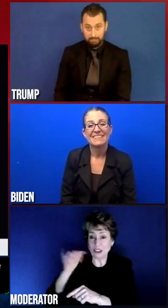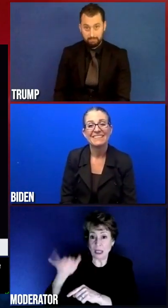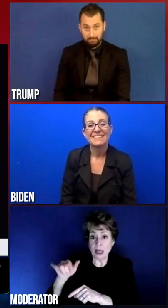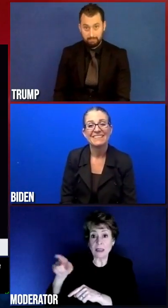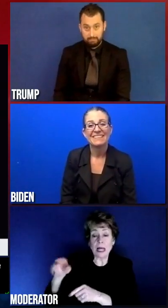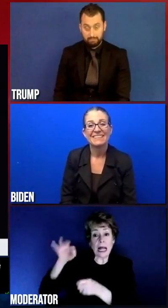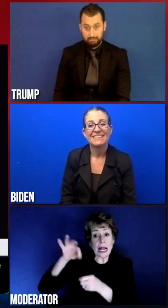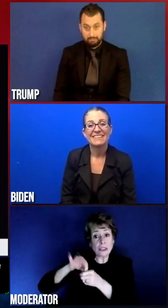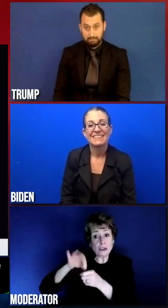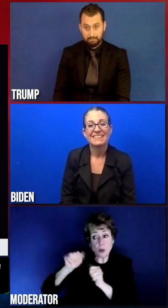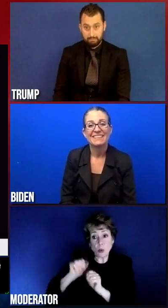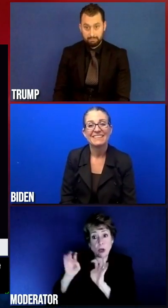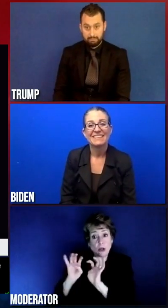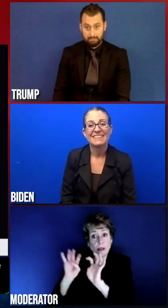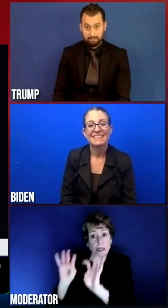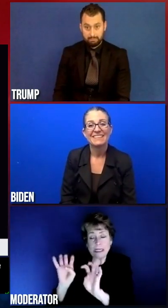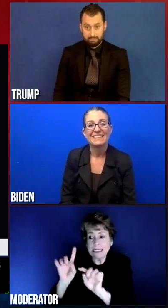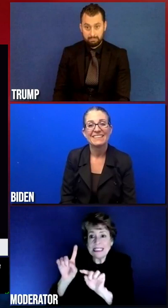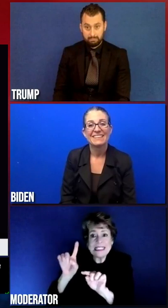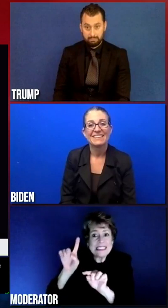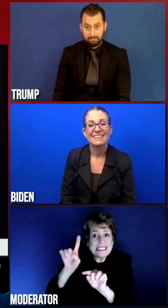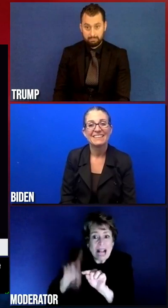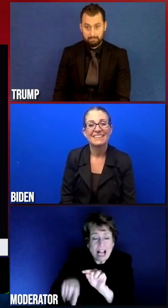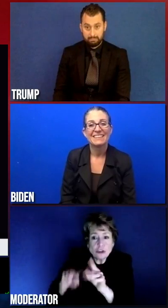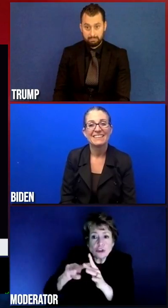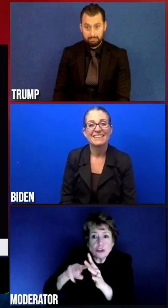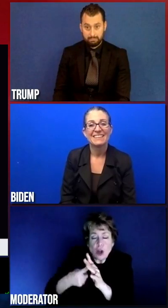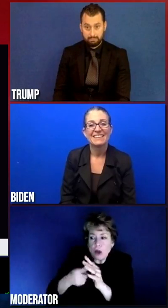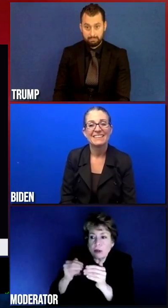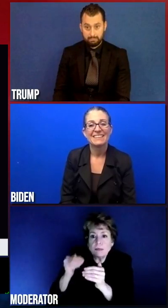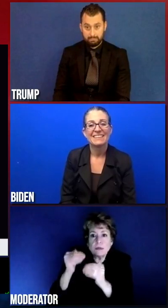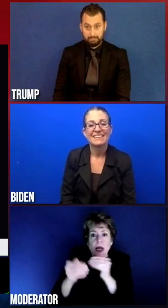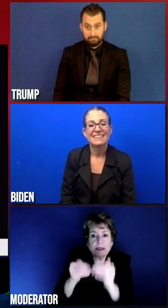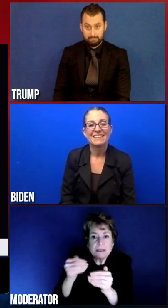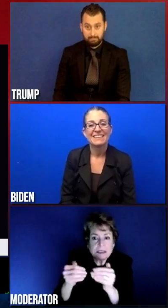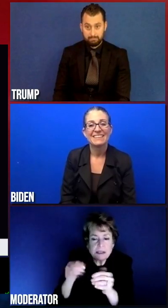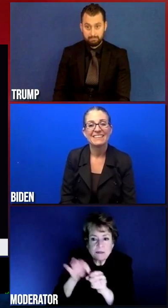process ballots, even take them out of the envelopes and flatten them